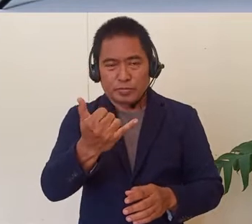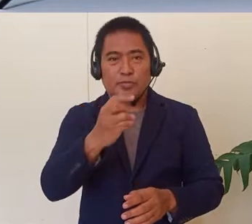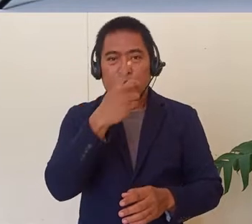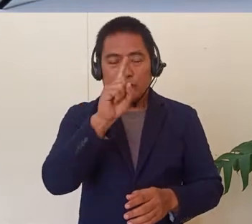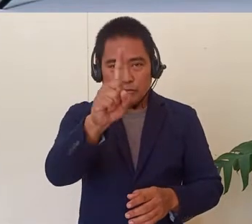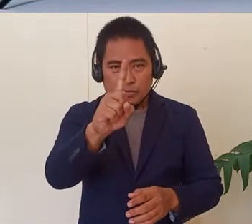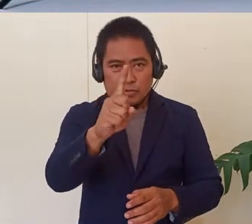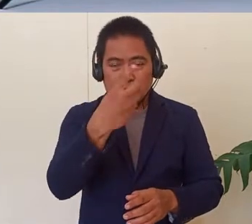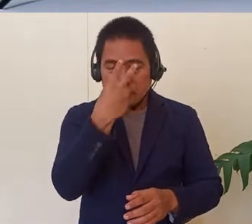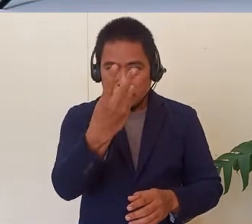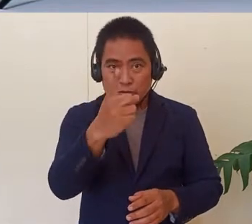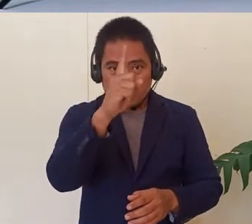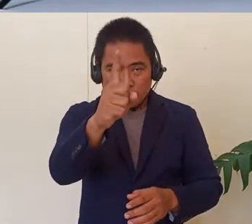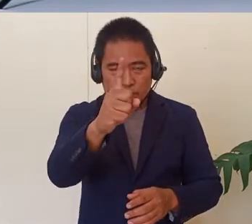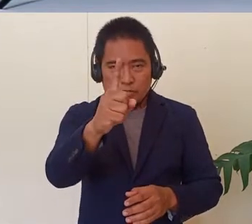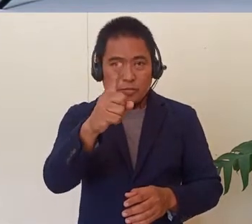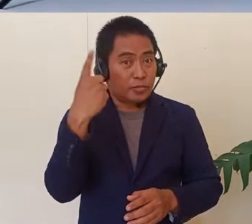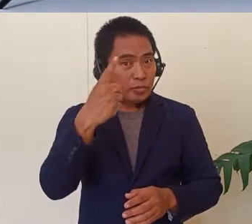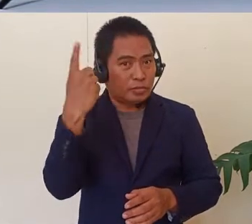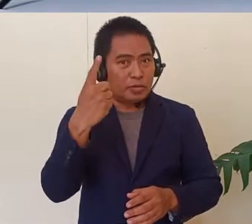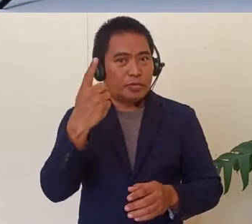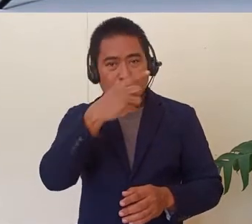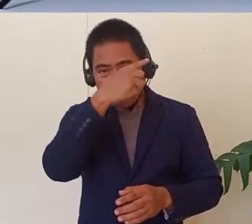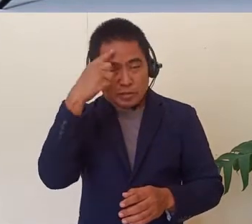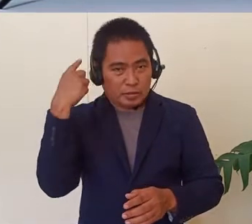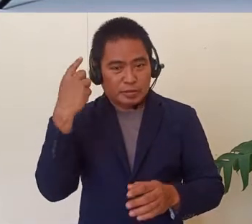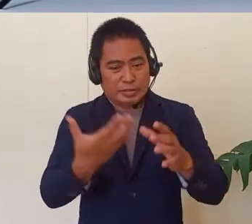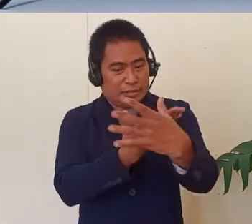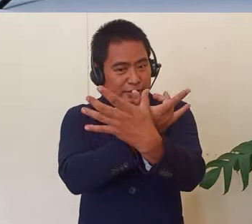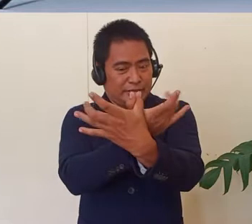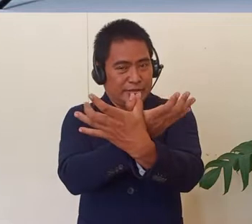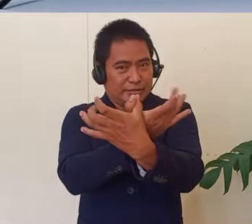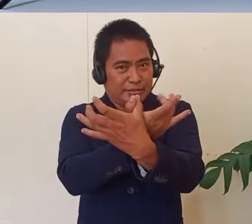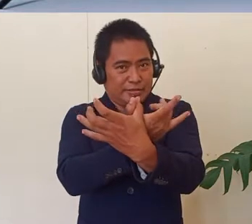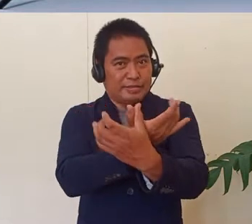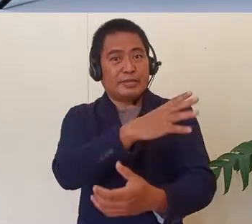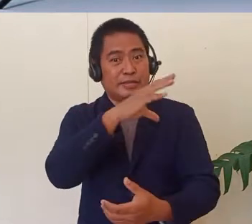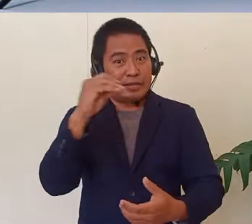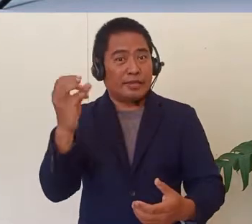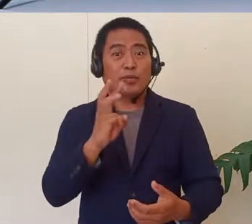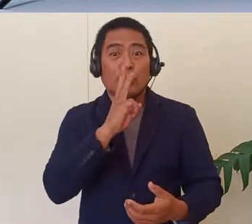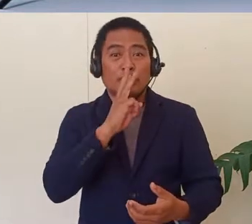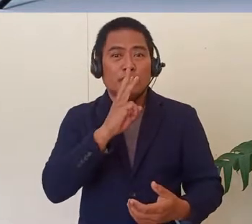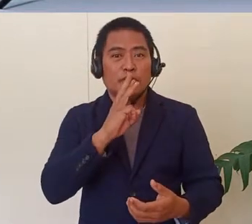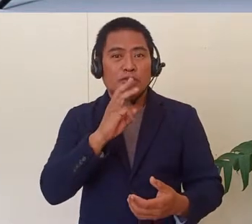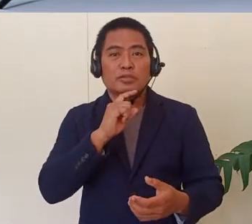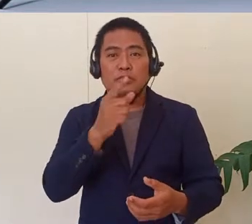acetic acid is miscible or dissolved in water.